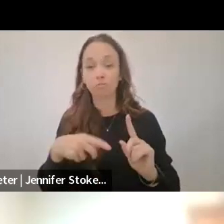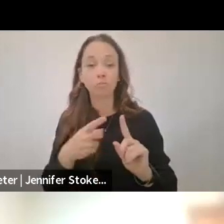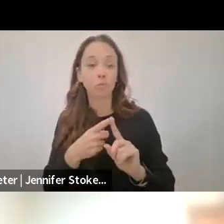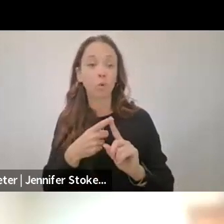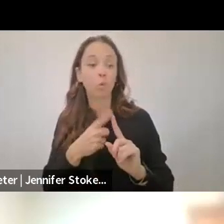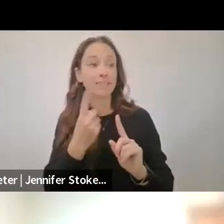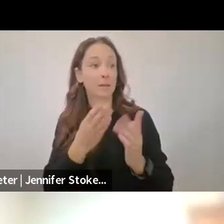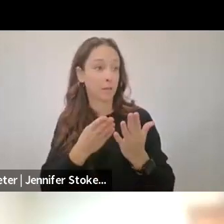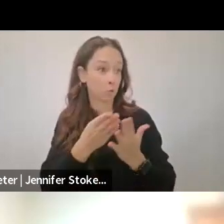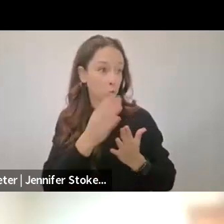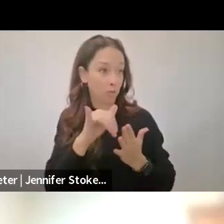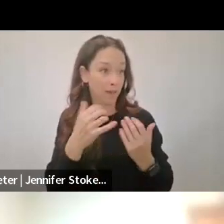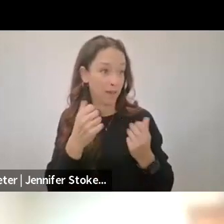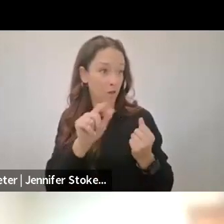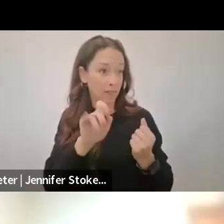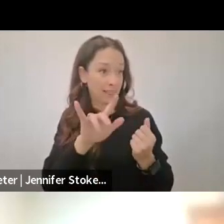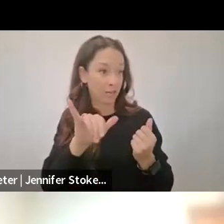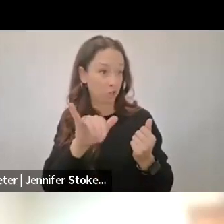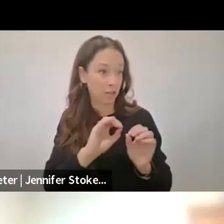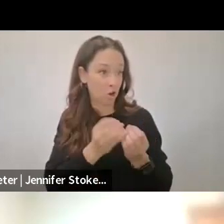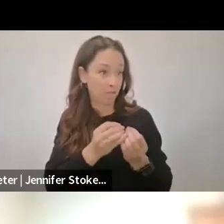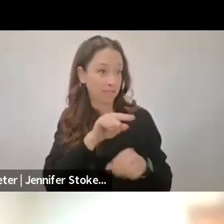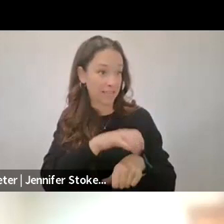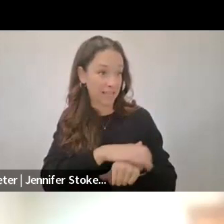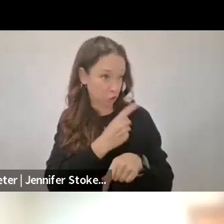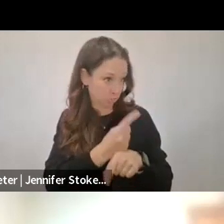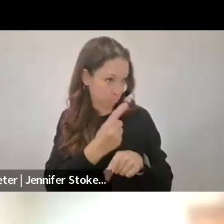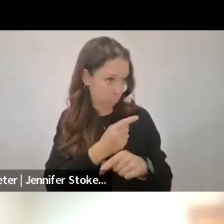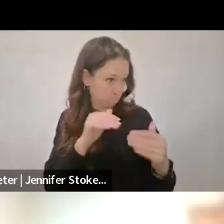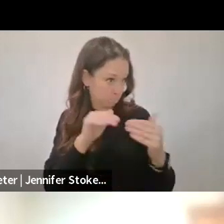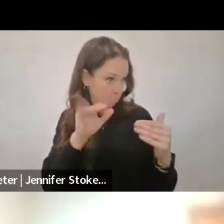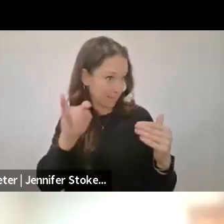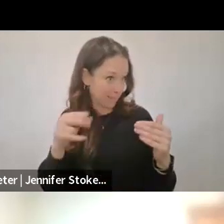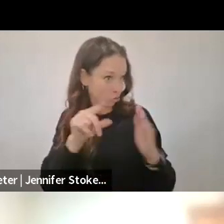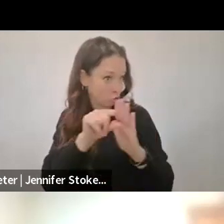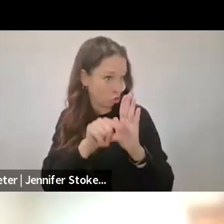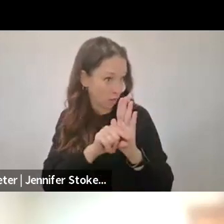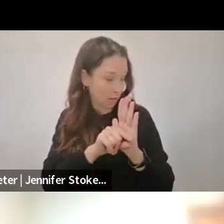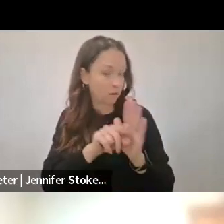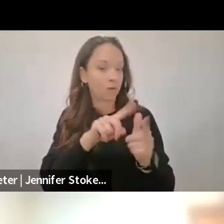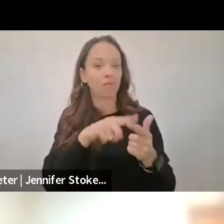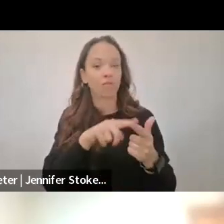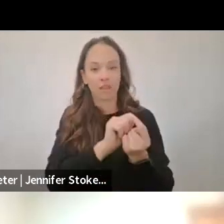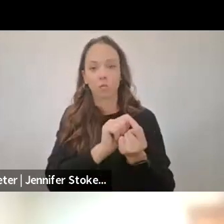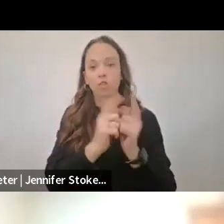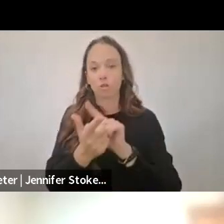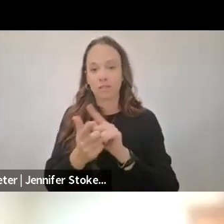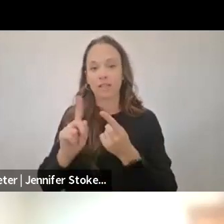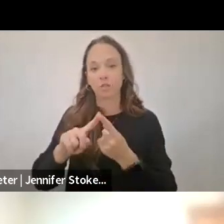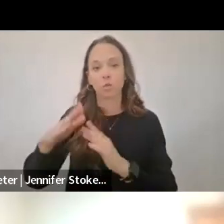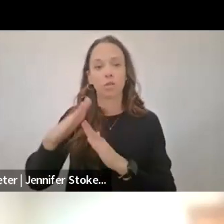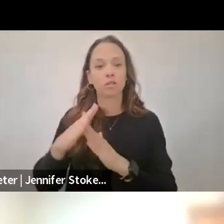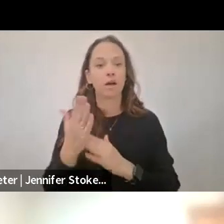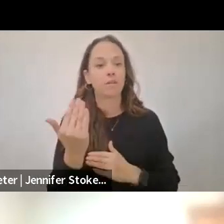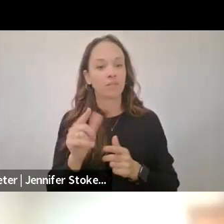health literacy office and is at the appropriate English level, then we translate it into the top 15 languages in the state of New